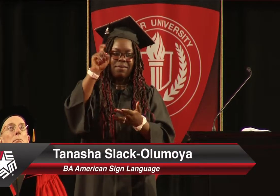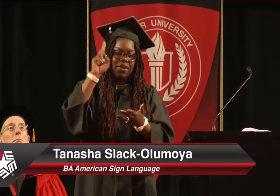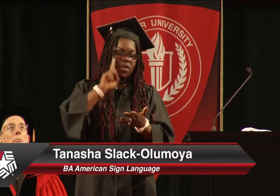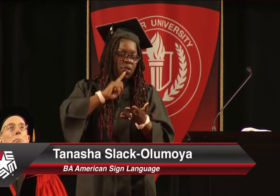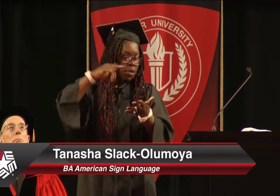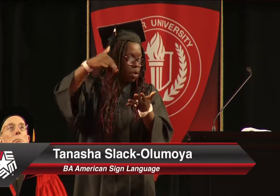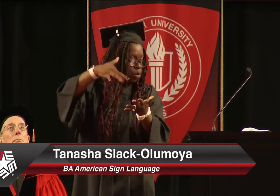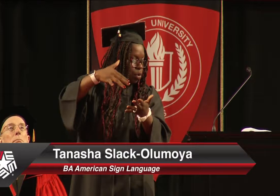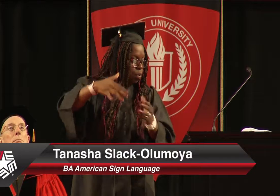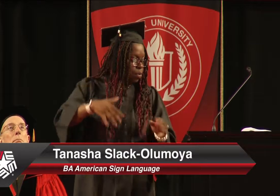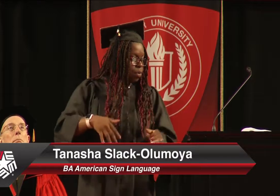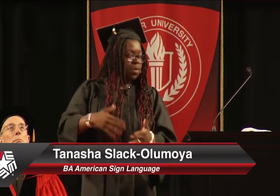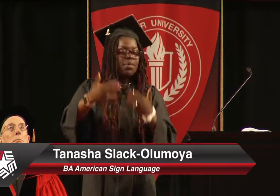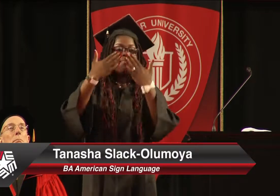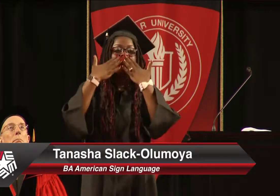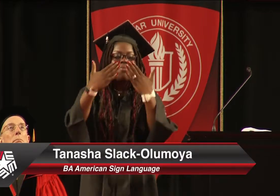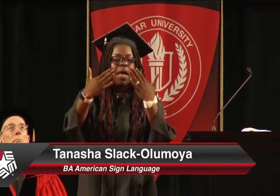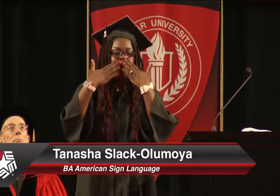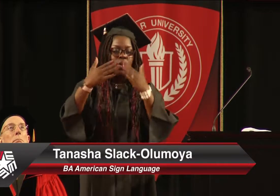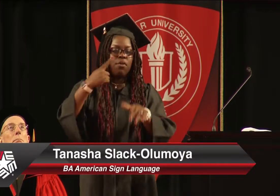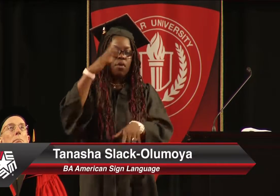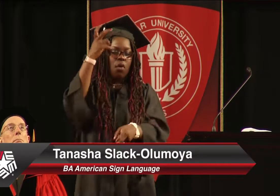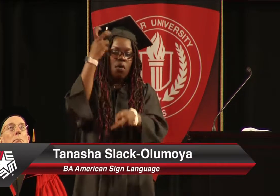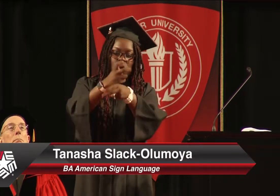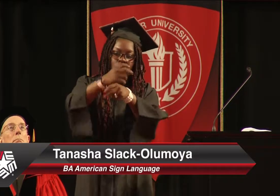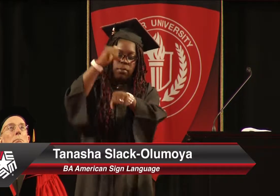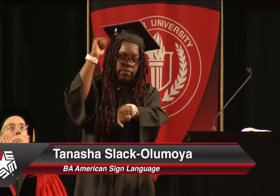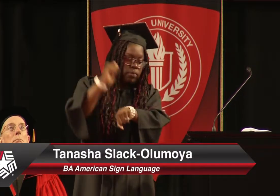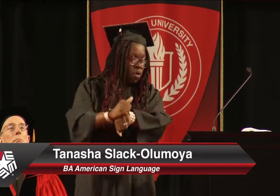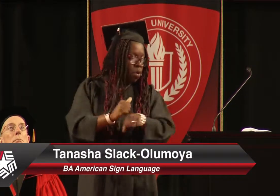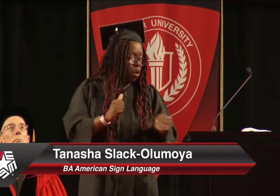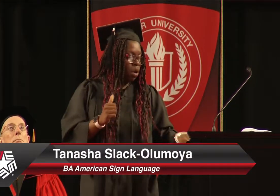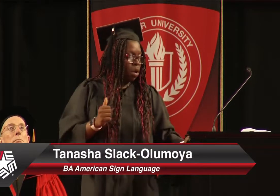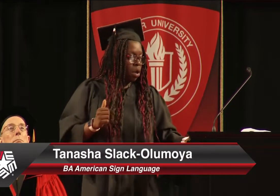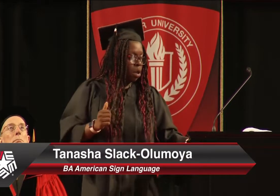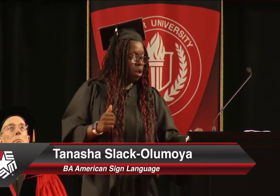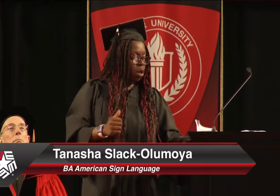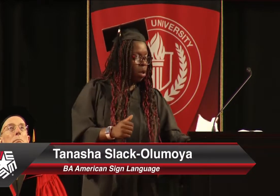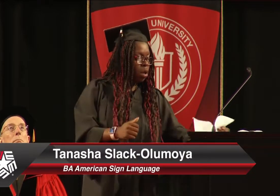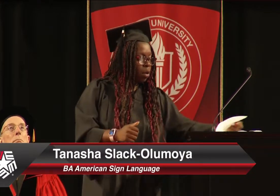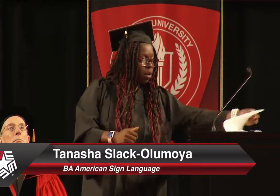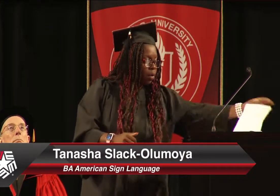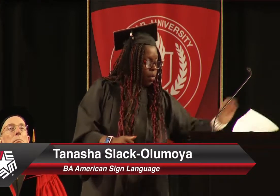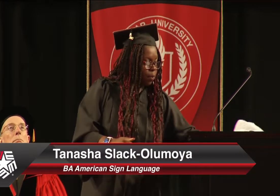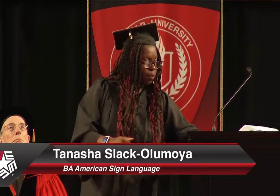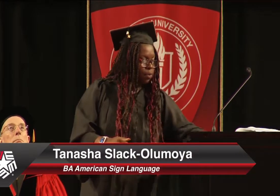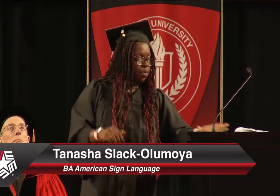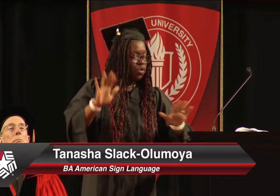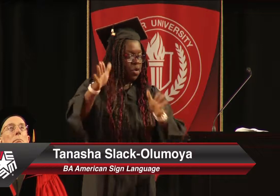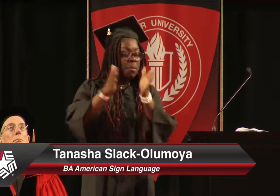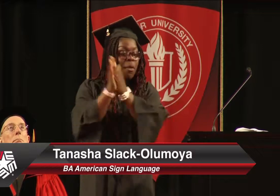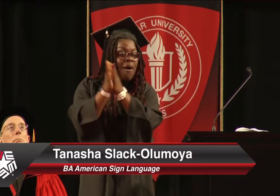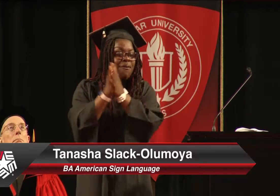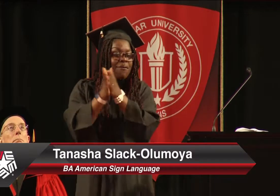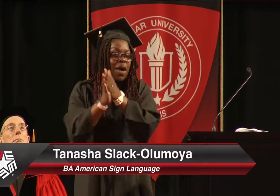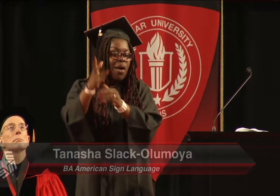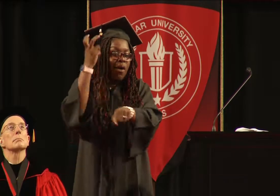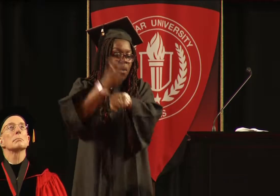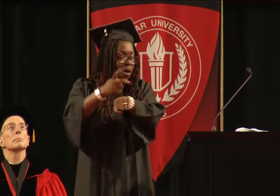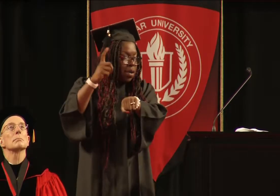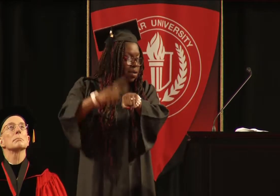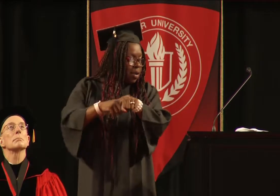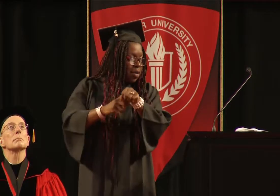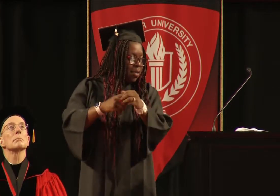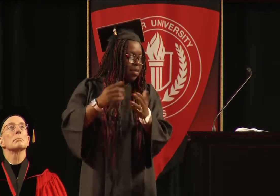Lamar Deaf Studies and Deaf Education. Thank you for all your hard work